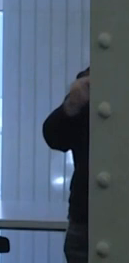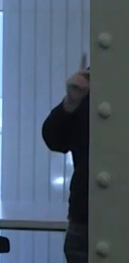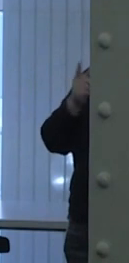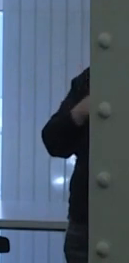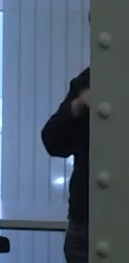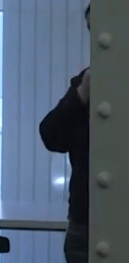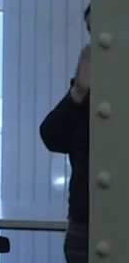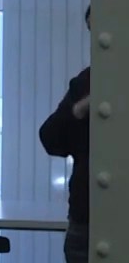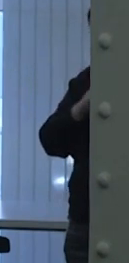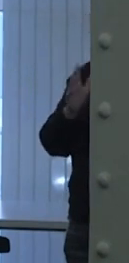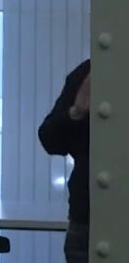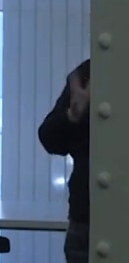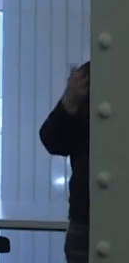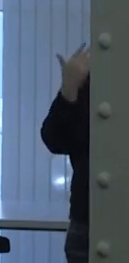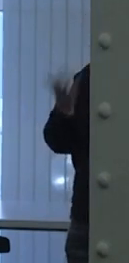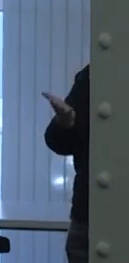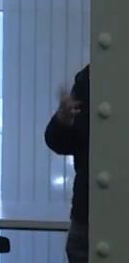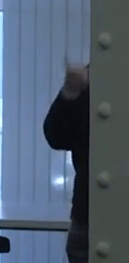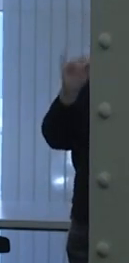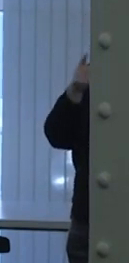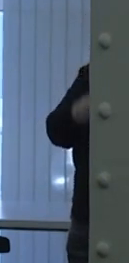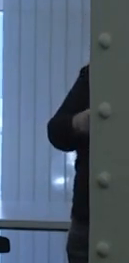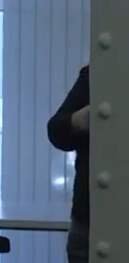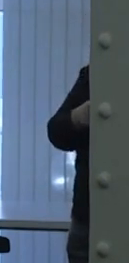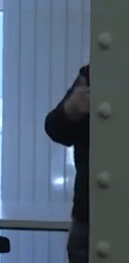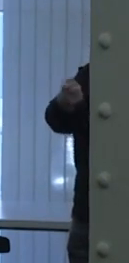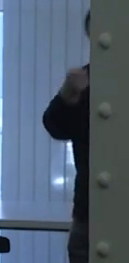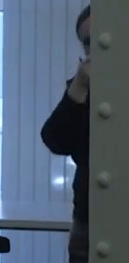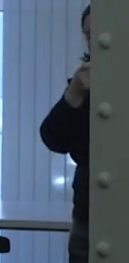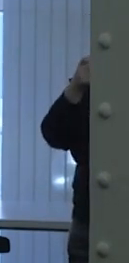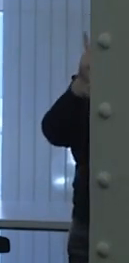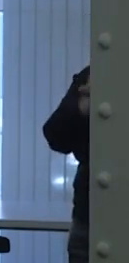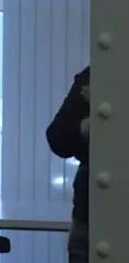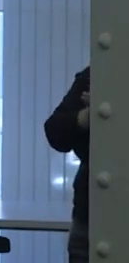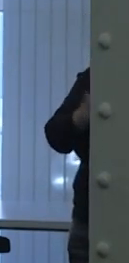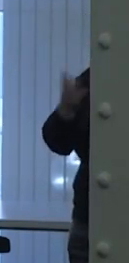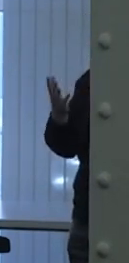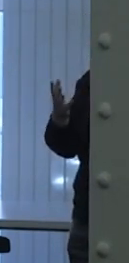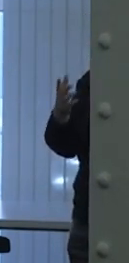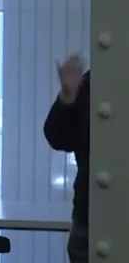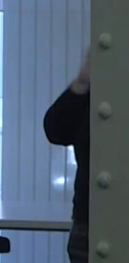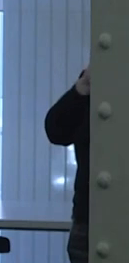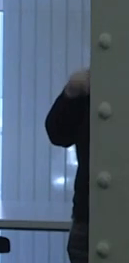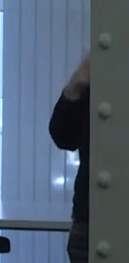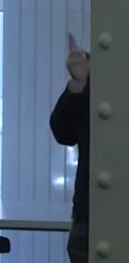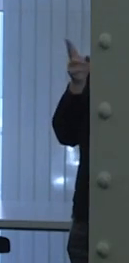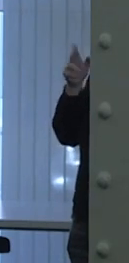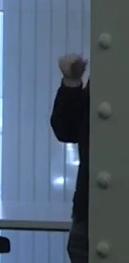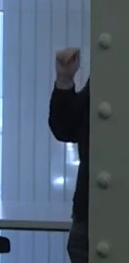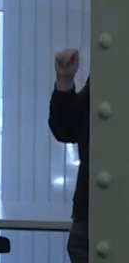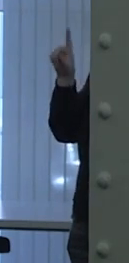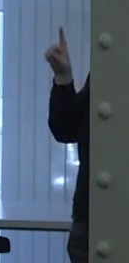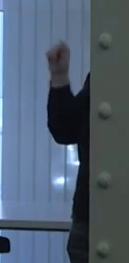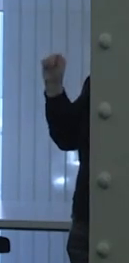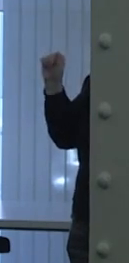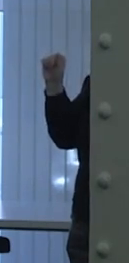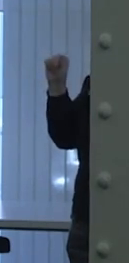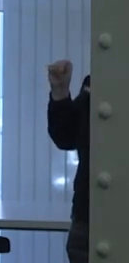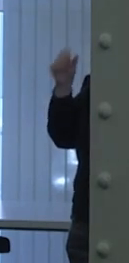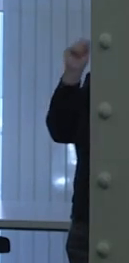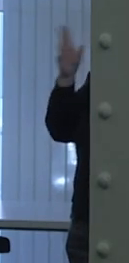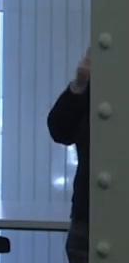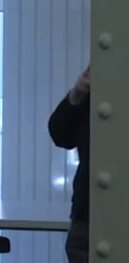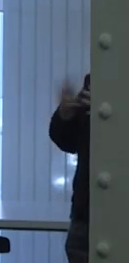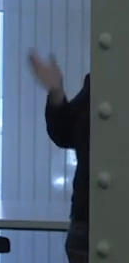Because those are the ones that we so desperately need to have. When talking about the history of the ADA, there are many names